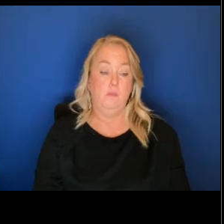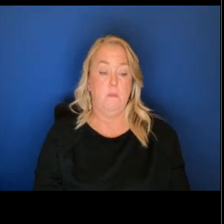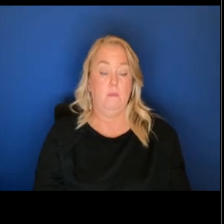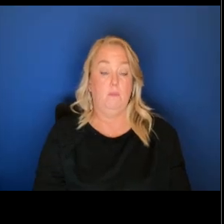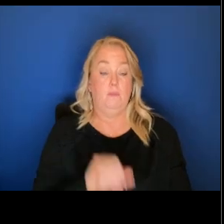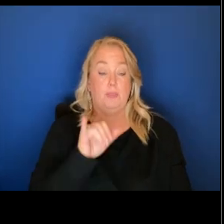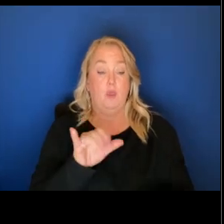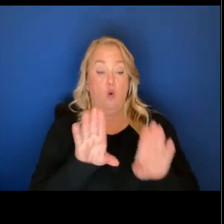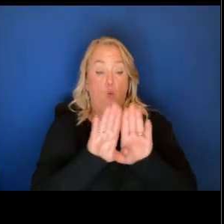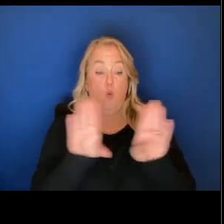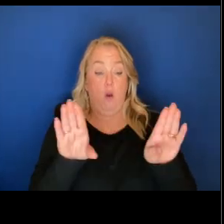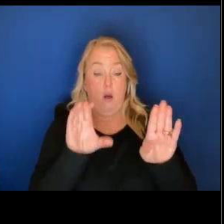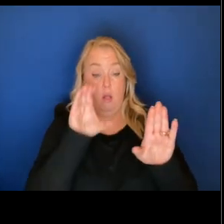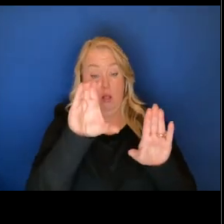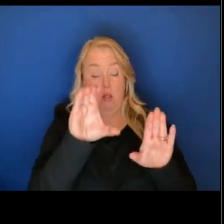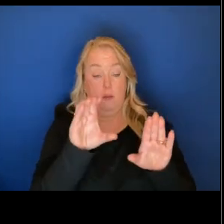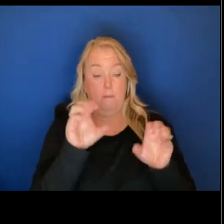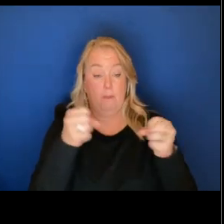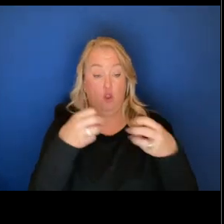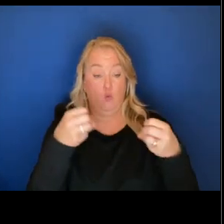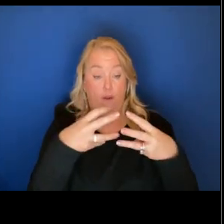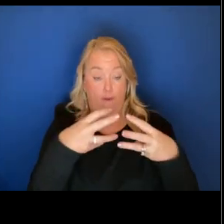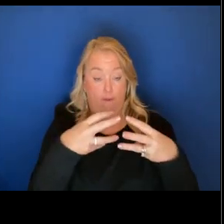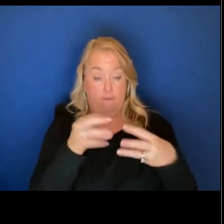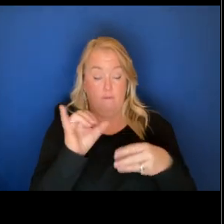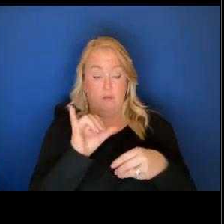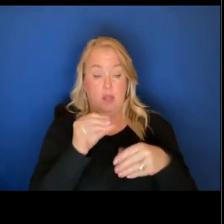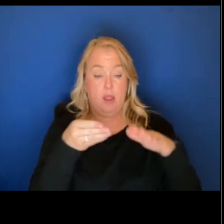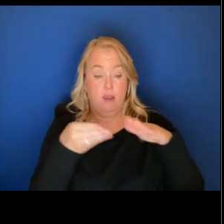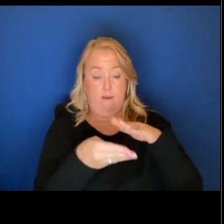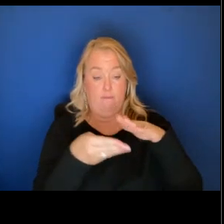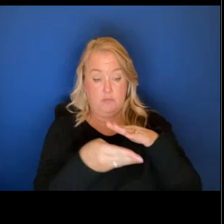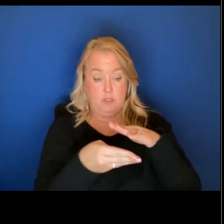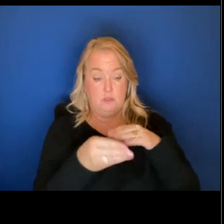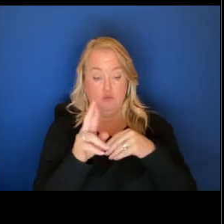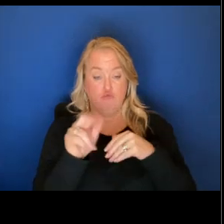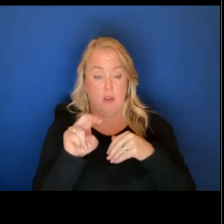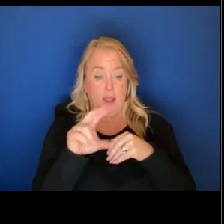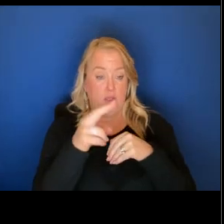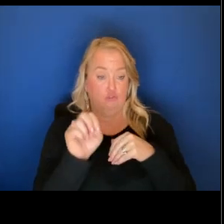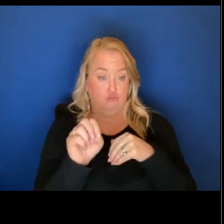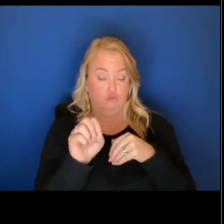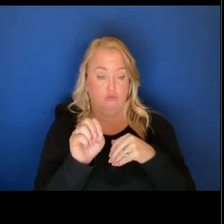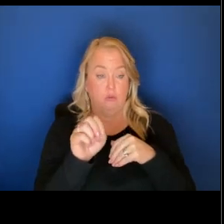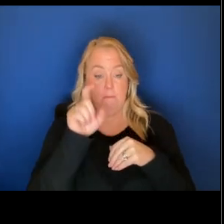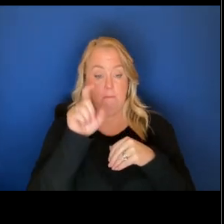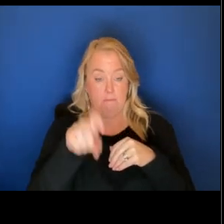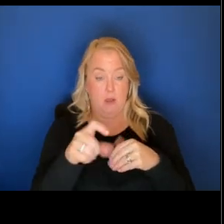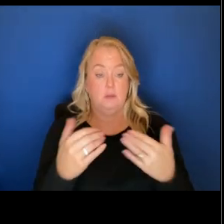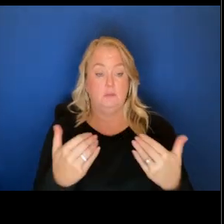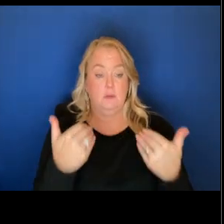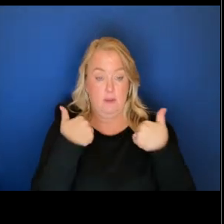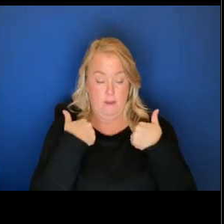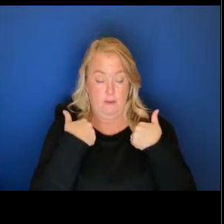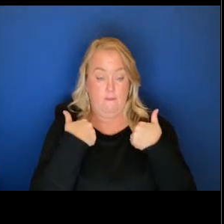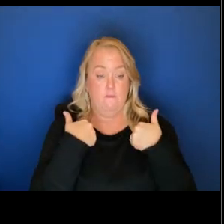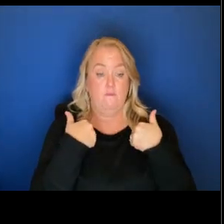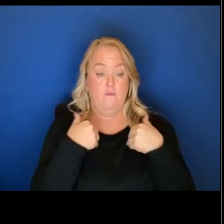Wall-mounted and microwave ovens, like ovens in ranges, must also have